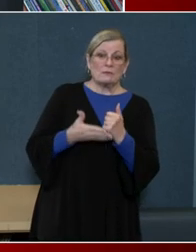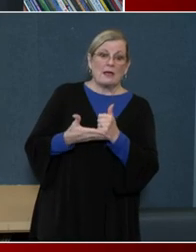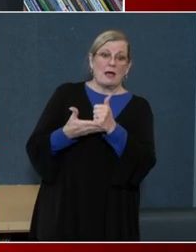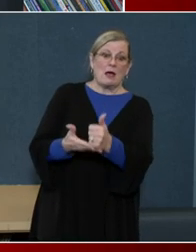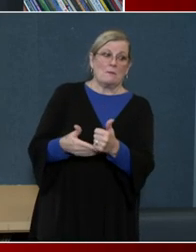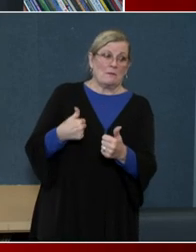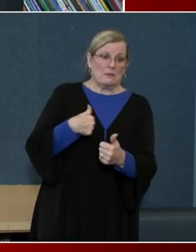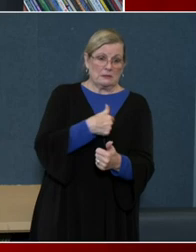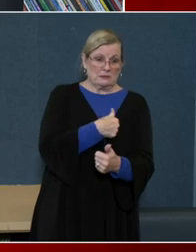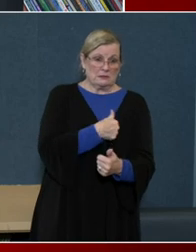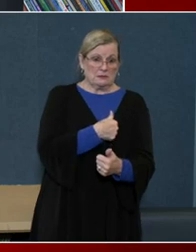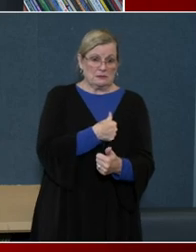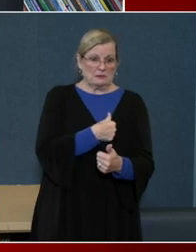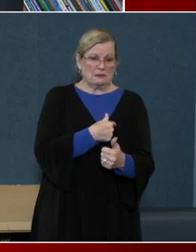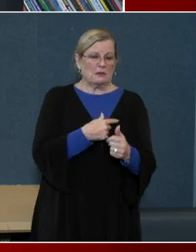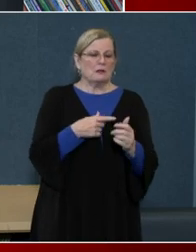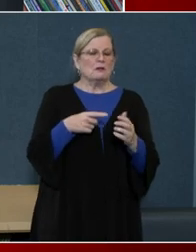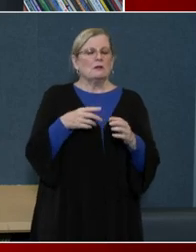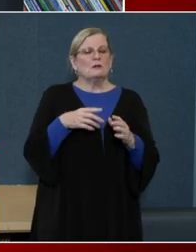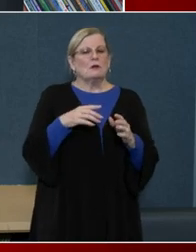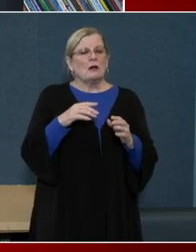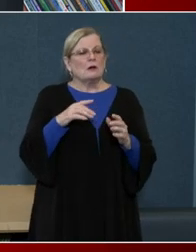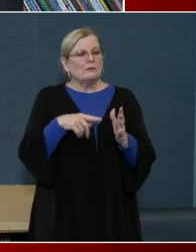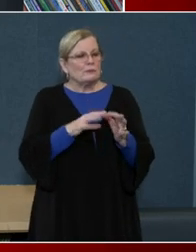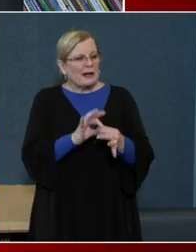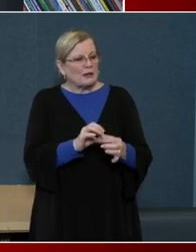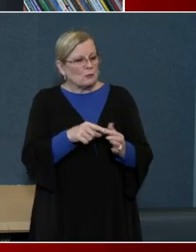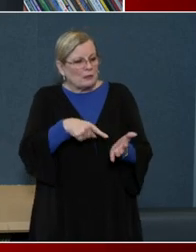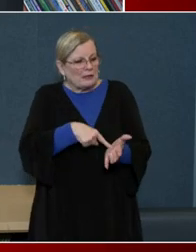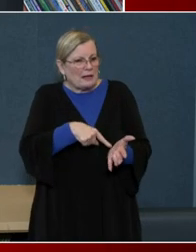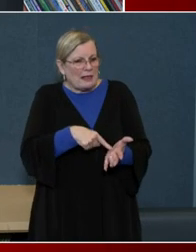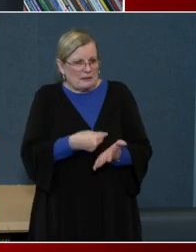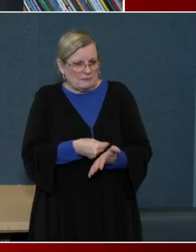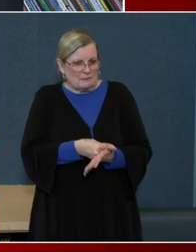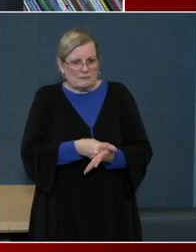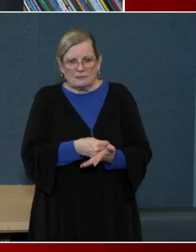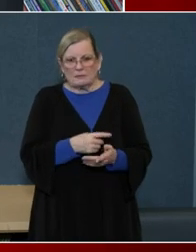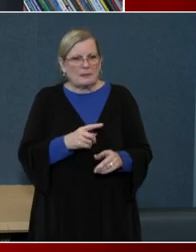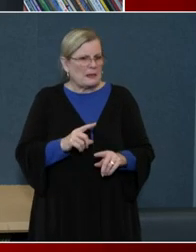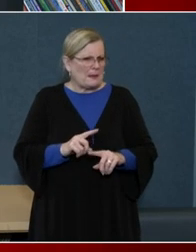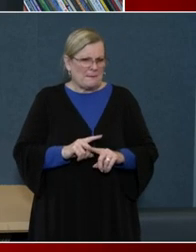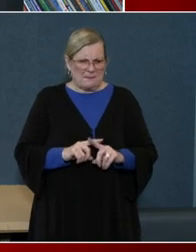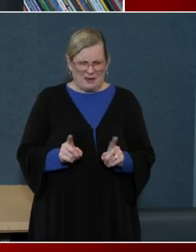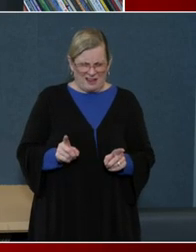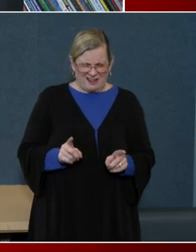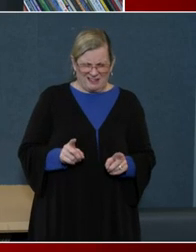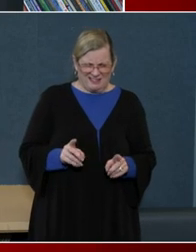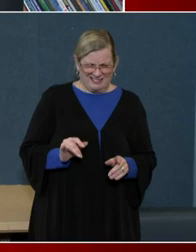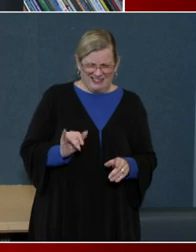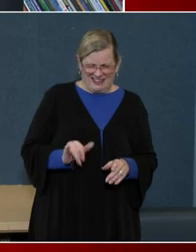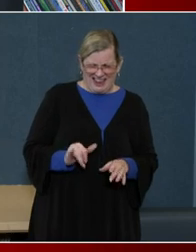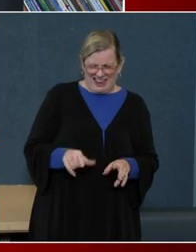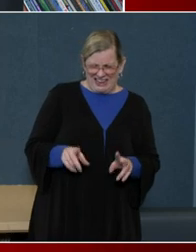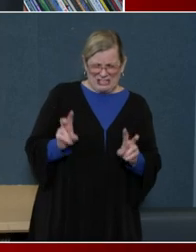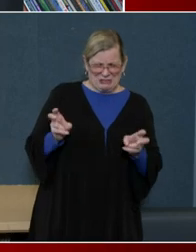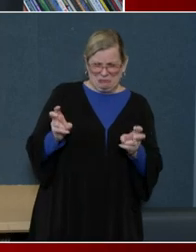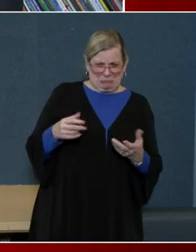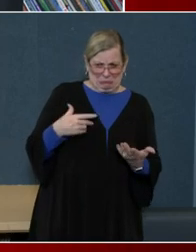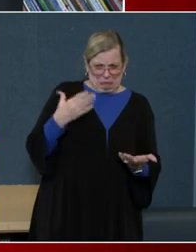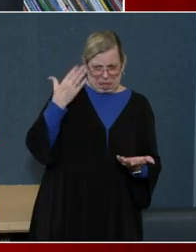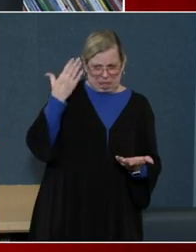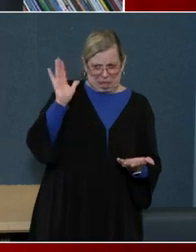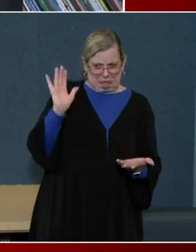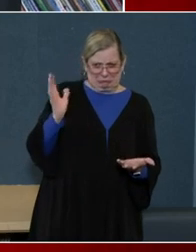more broadly, and the other, well, they both deal with monuments. But on that particular issue, no, I don't.